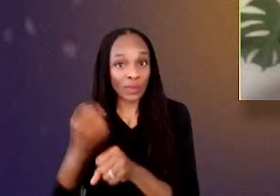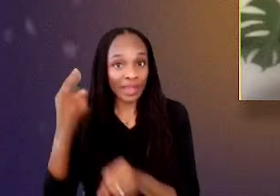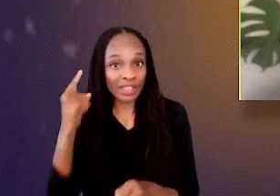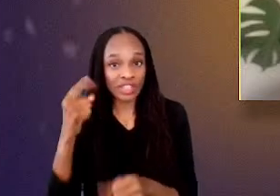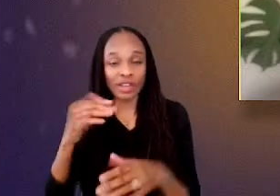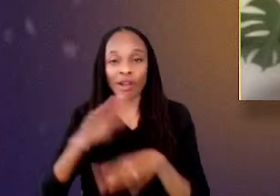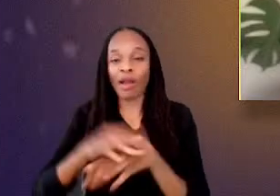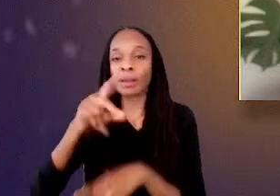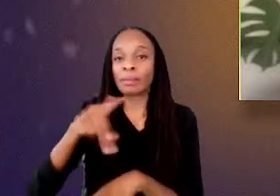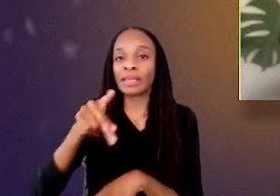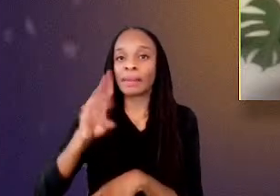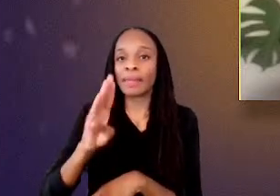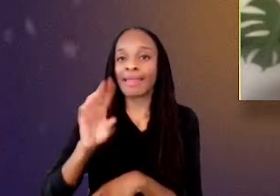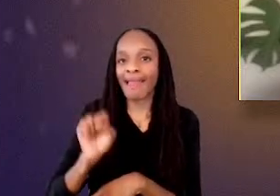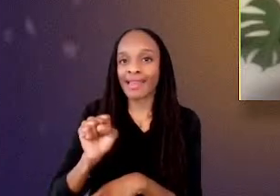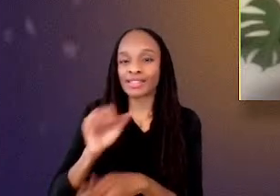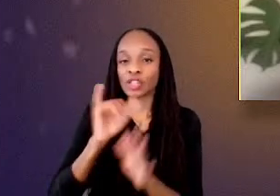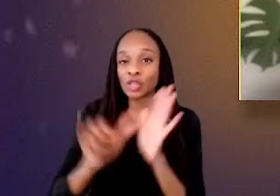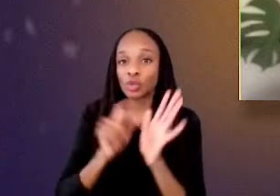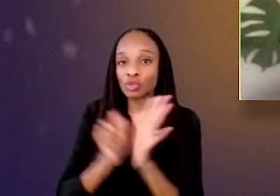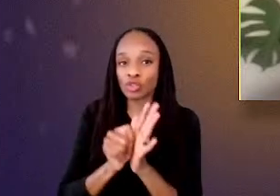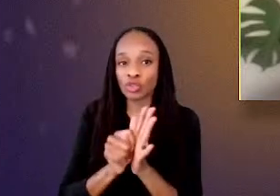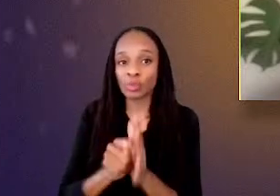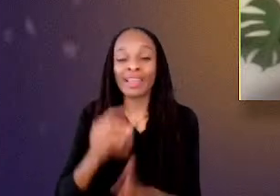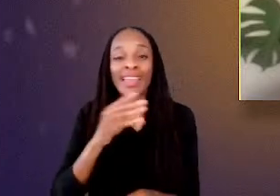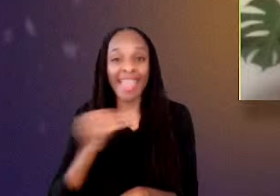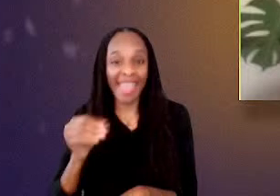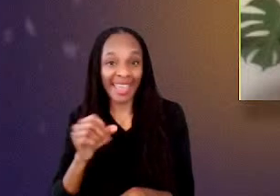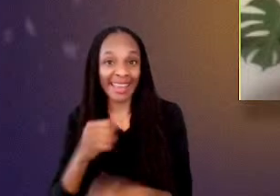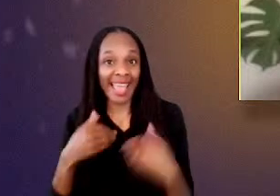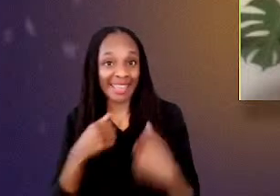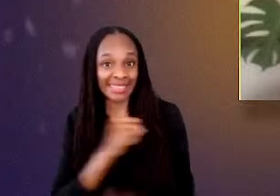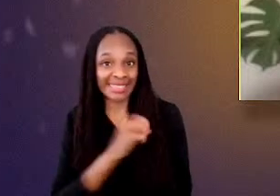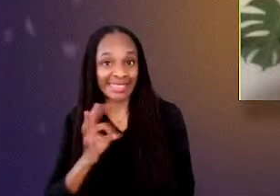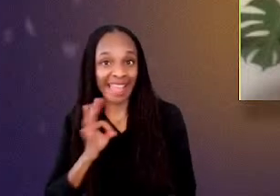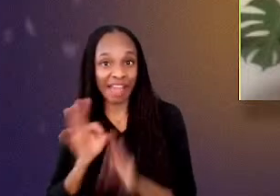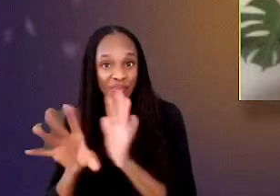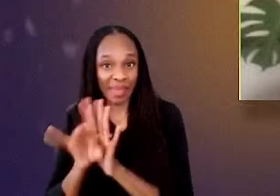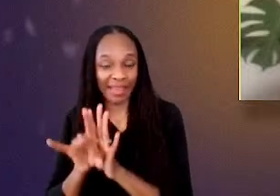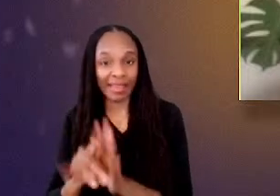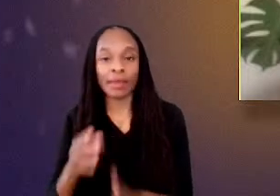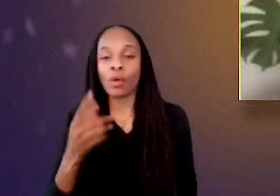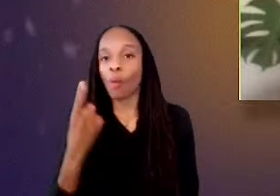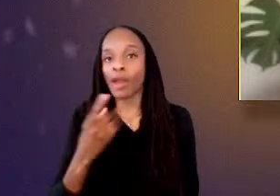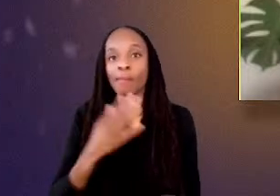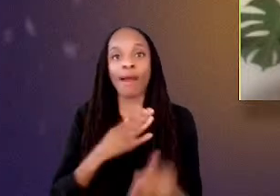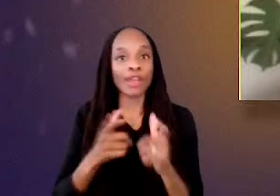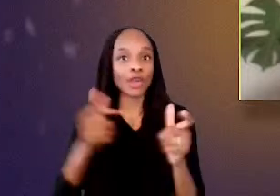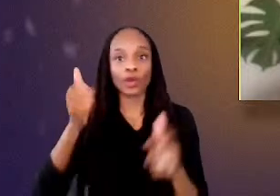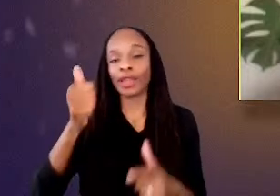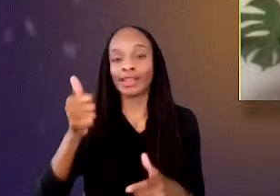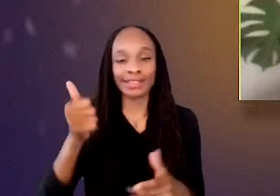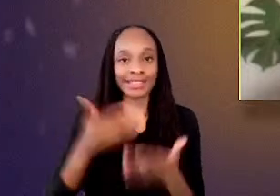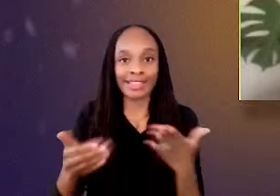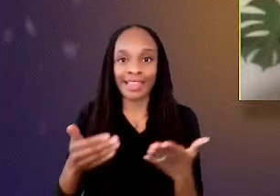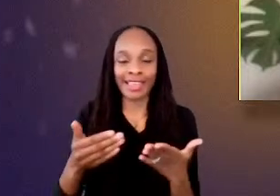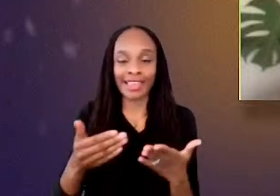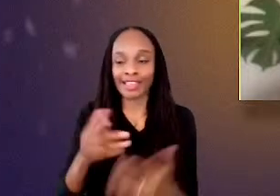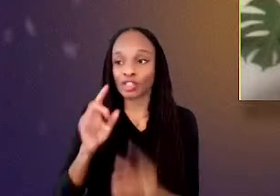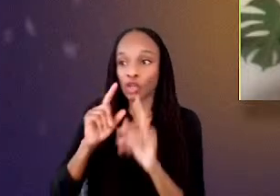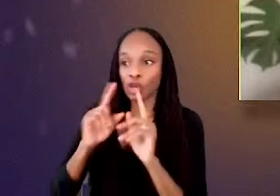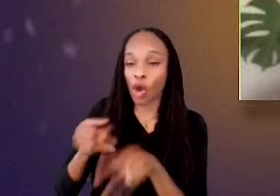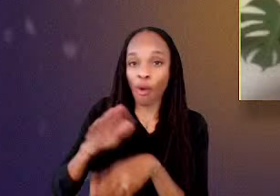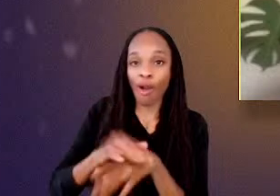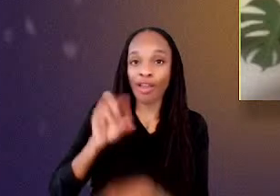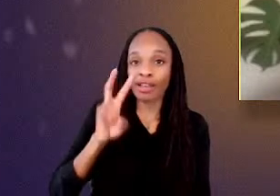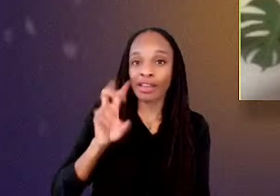PBS's YouTube, and it is also a Vimeo staff pick. And one of my greatest joys is to go on Vimeo and see how many people have watched our little